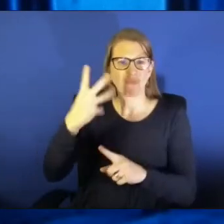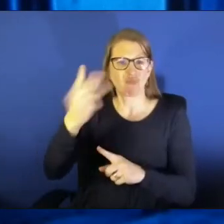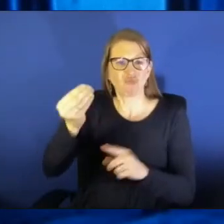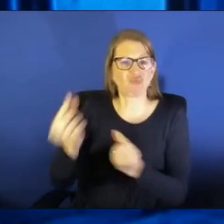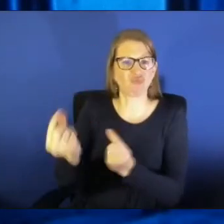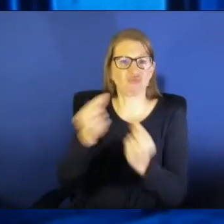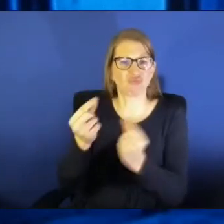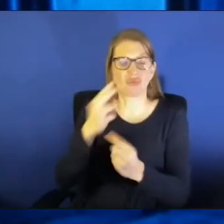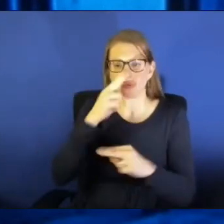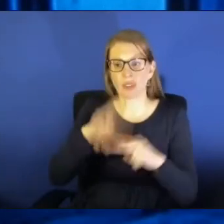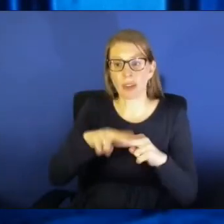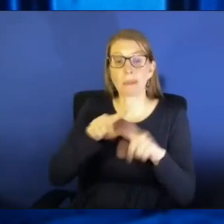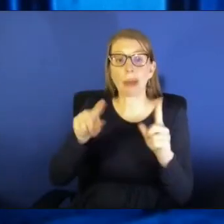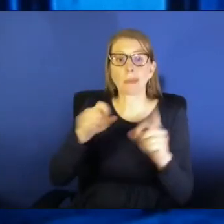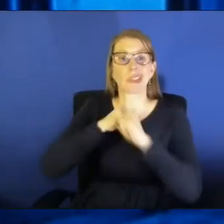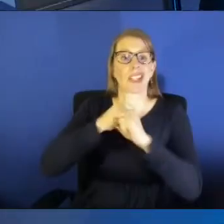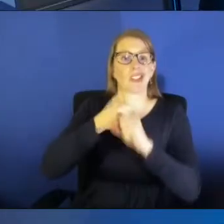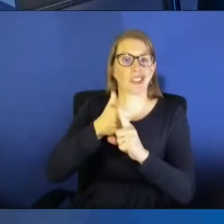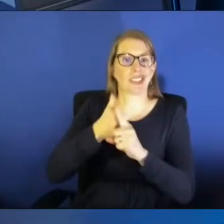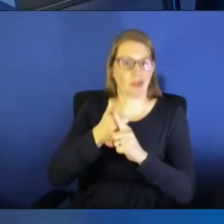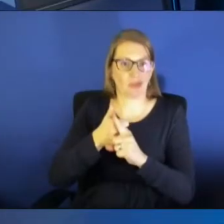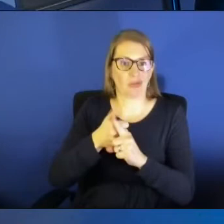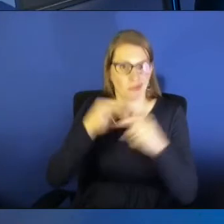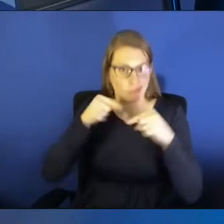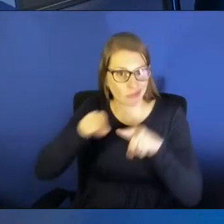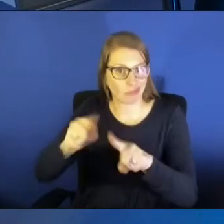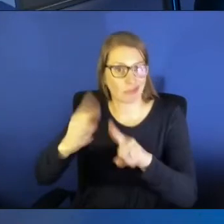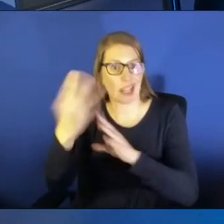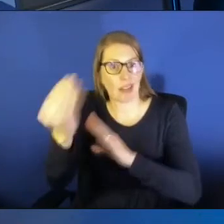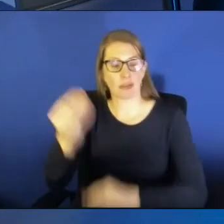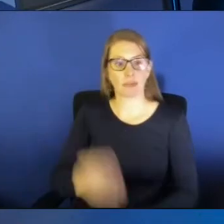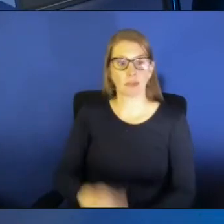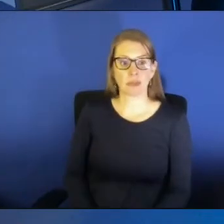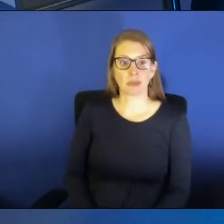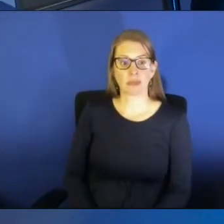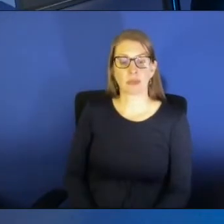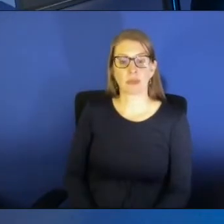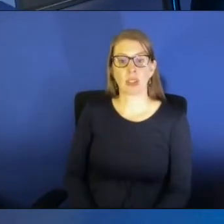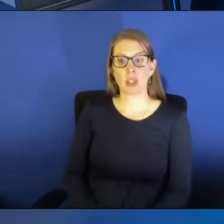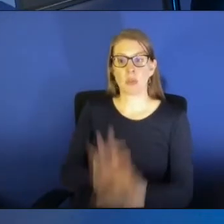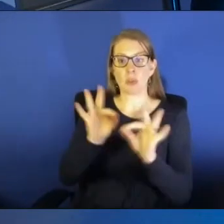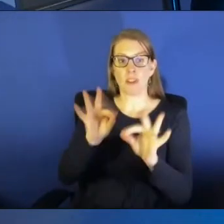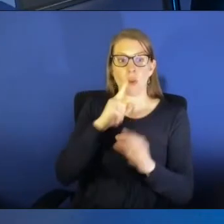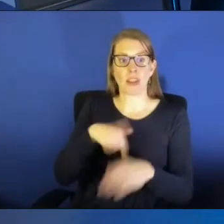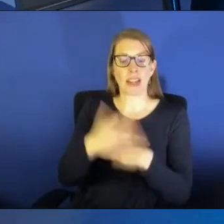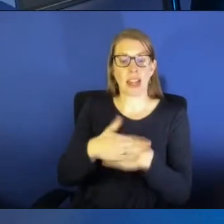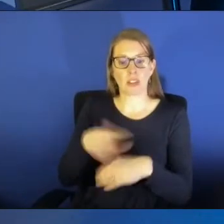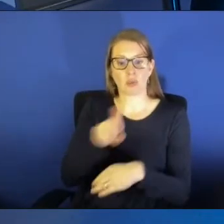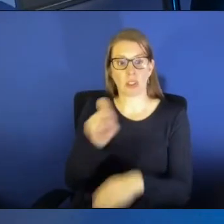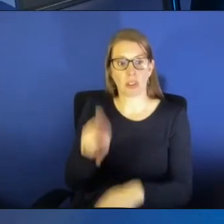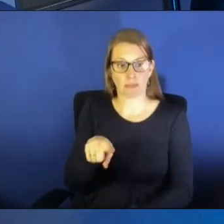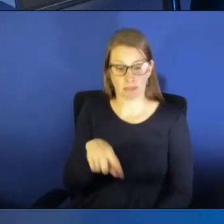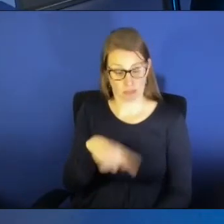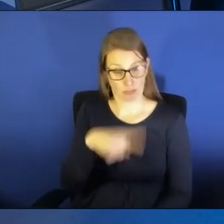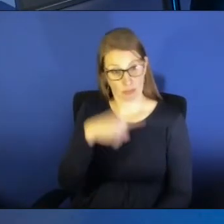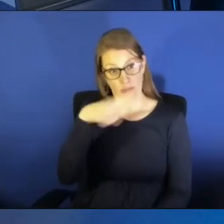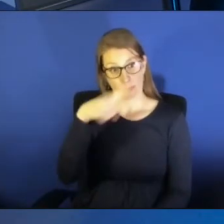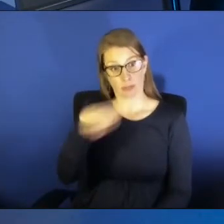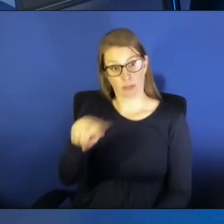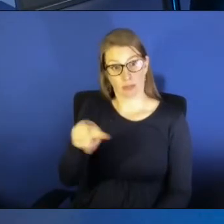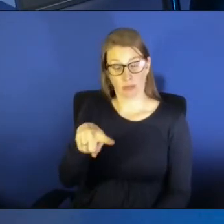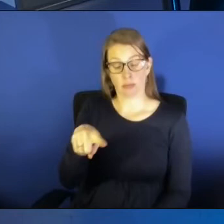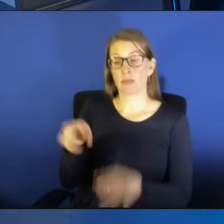process. I think that's a great lead-in to the next question, which is, could you tell us a little bit about the melanoma survivorship